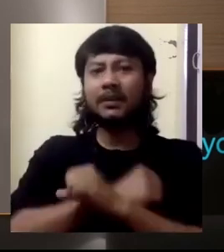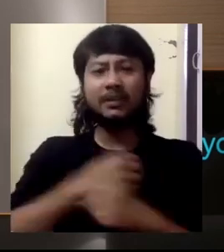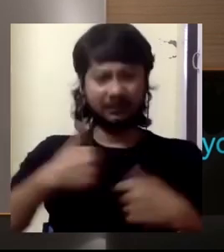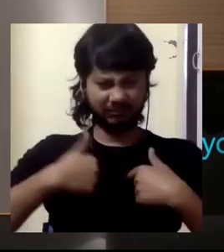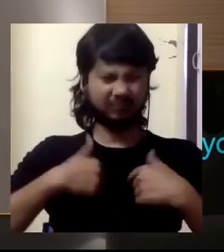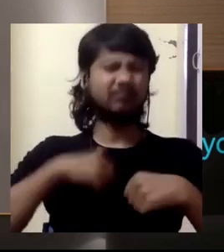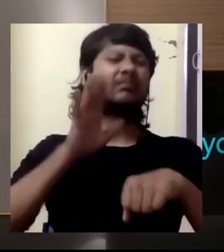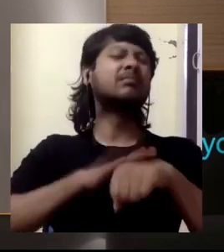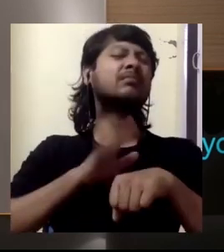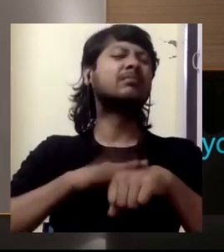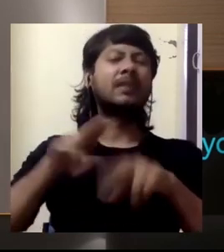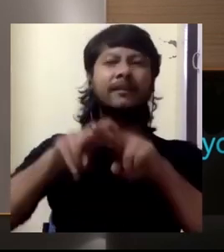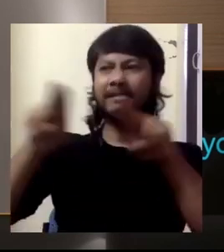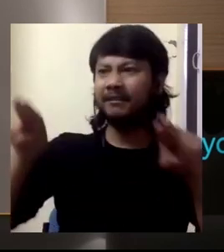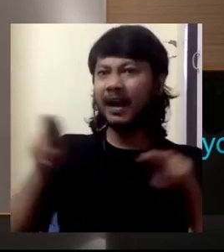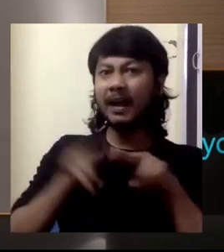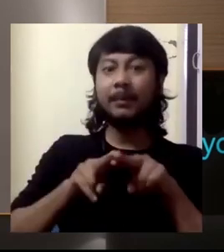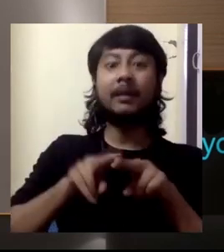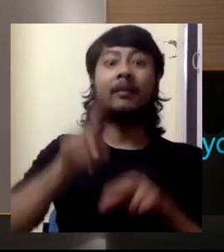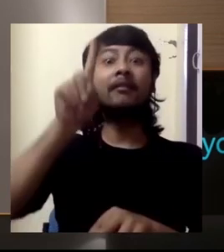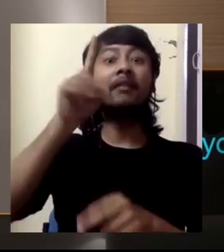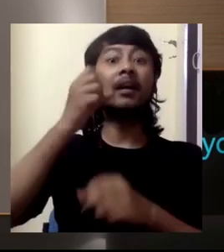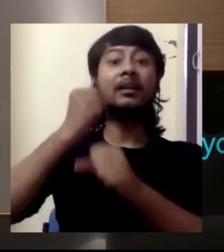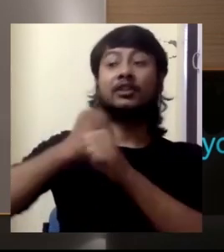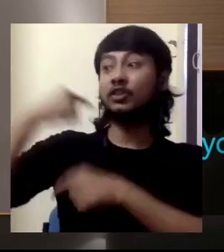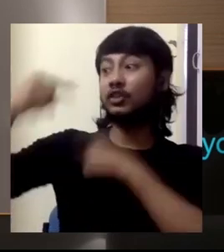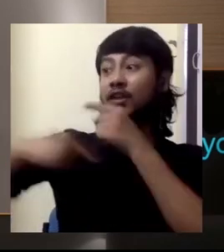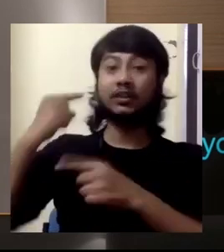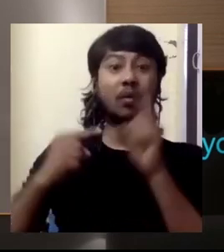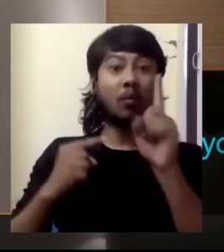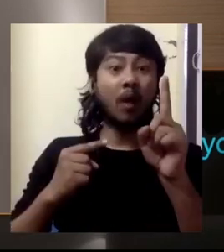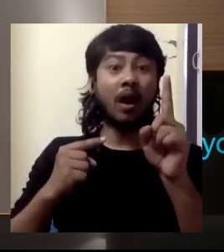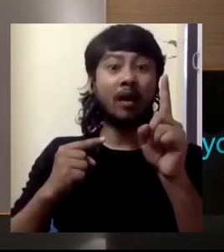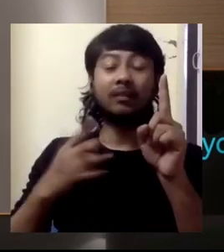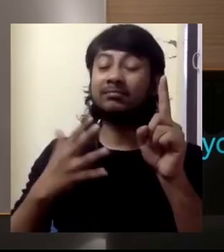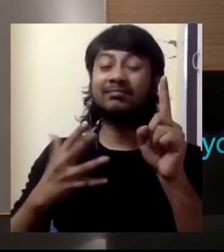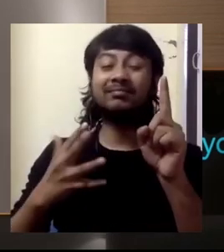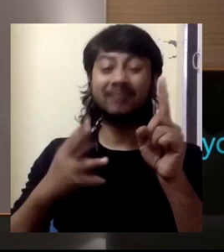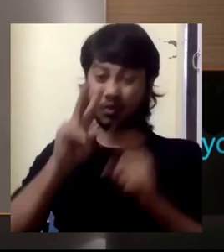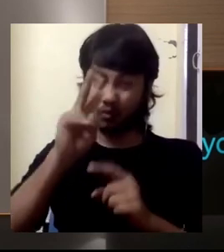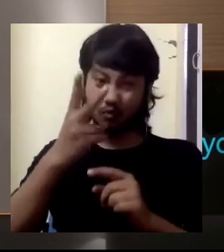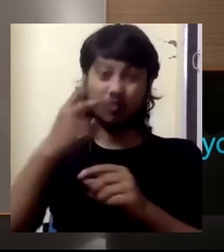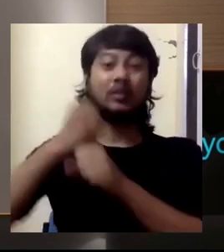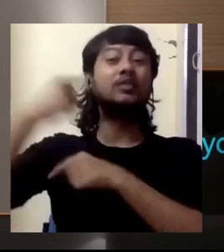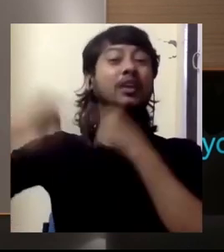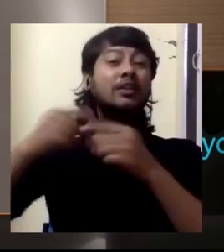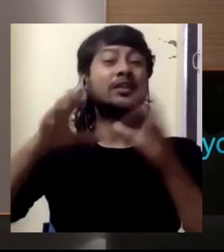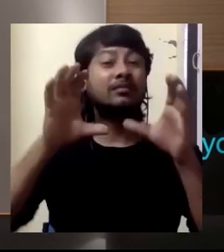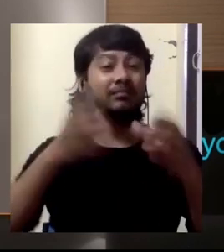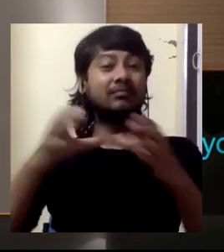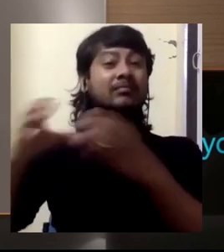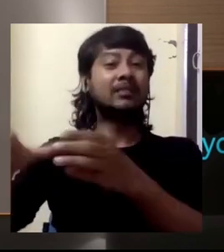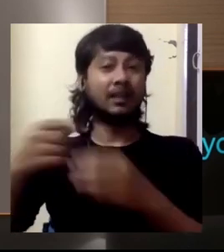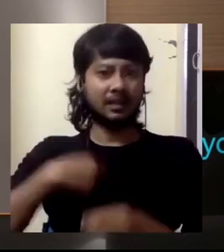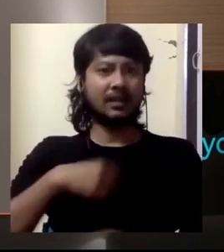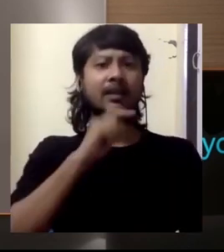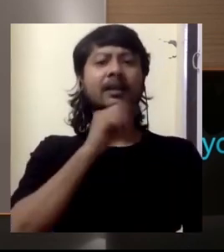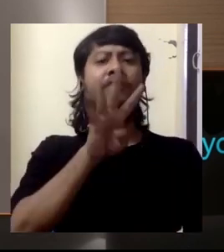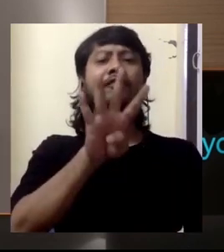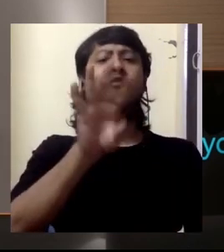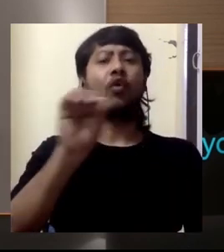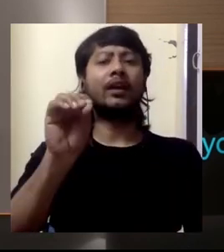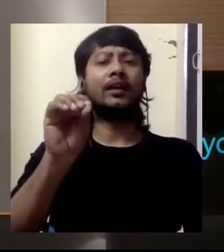one generation, but two, right? I'm 40 years old, and the last 35 years of my life have